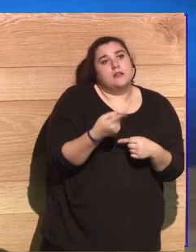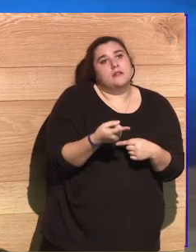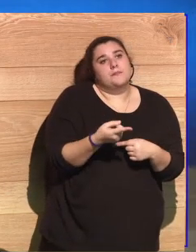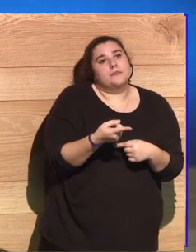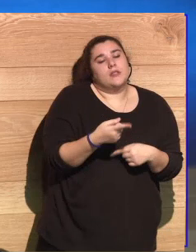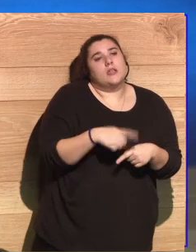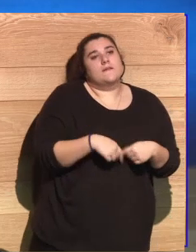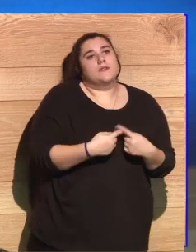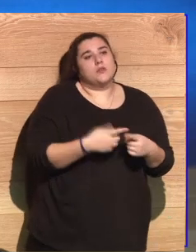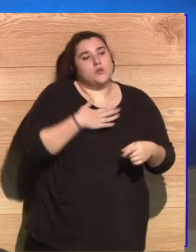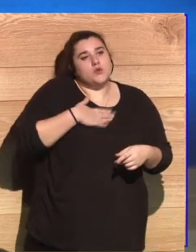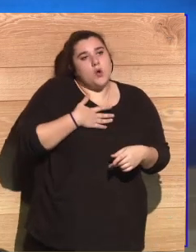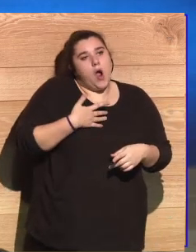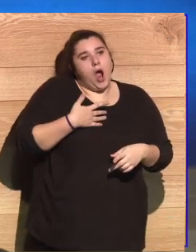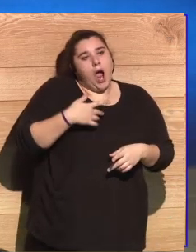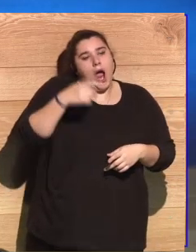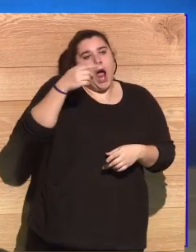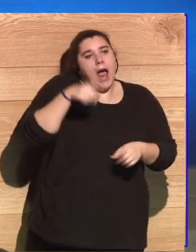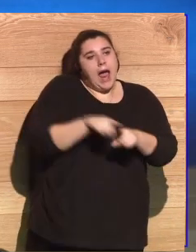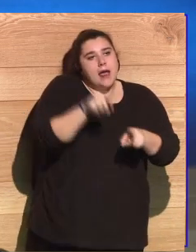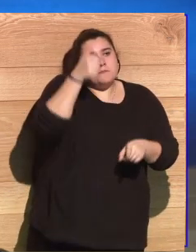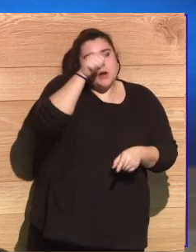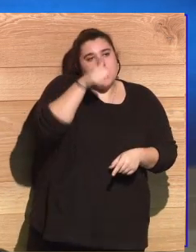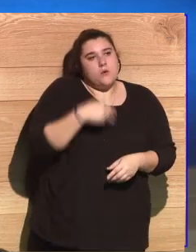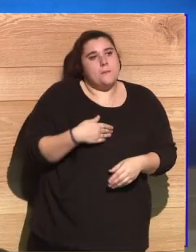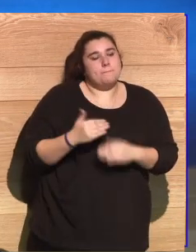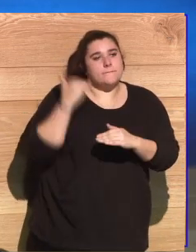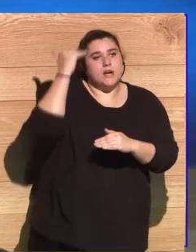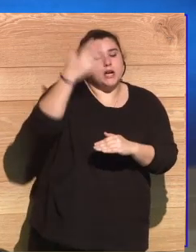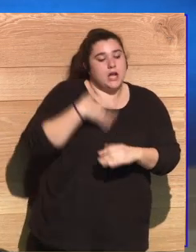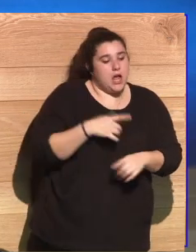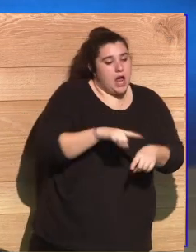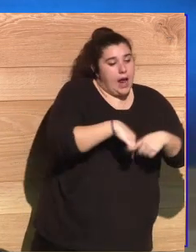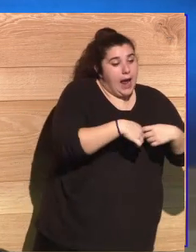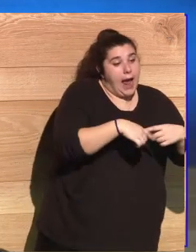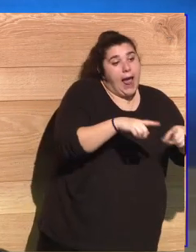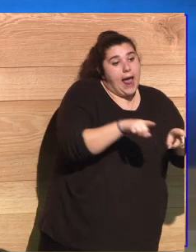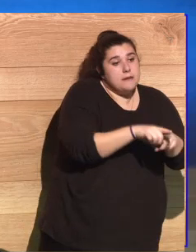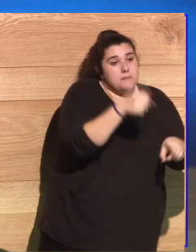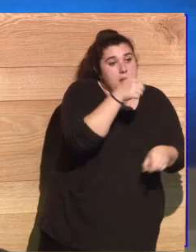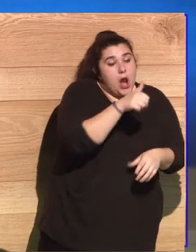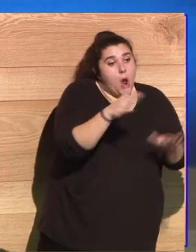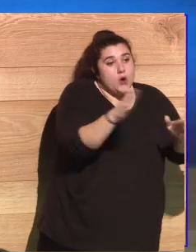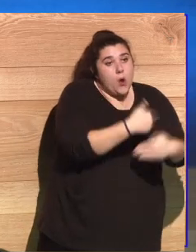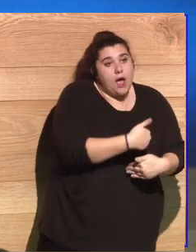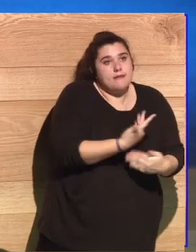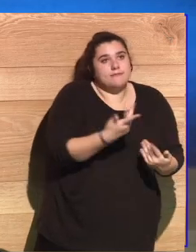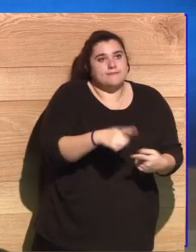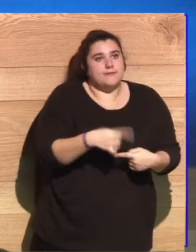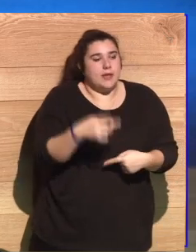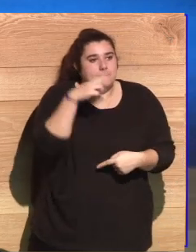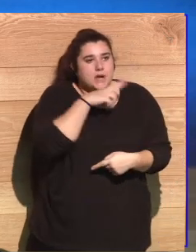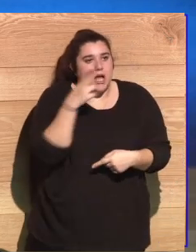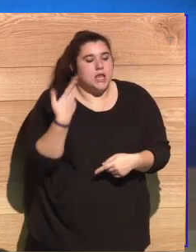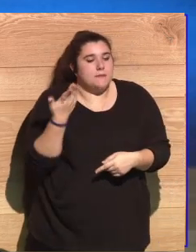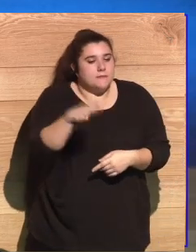brother, and I had no brothers left, and my parents had passed. So I had no one to share my grief with except my